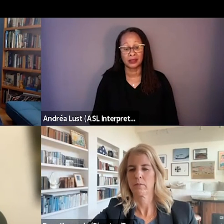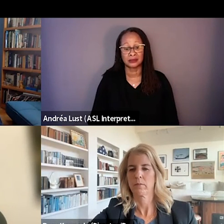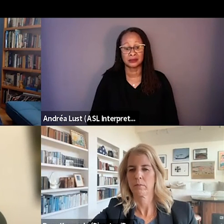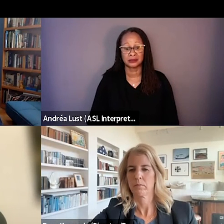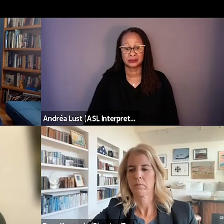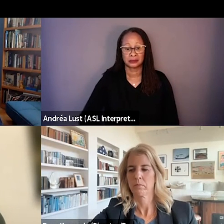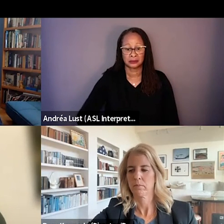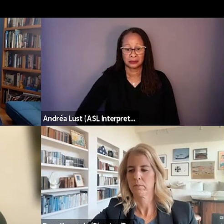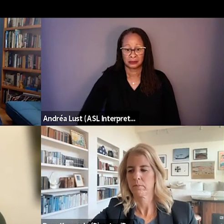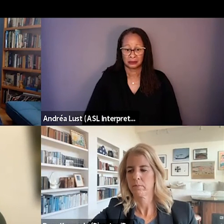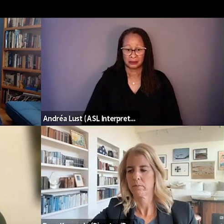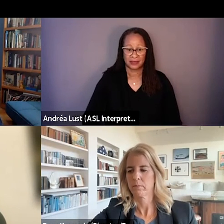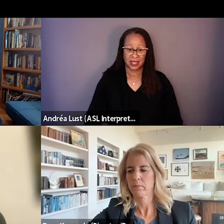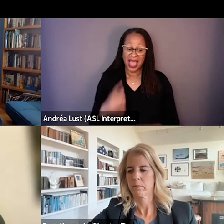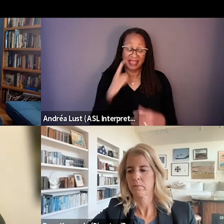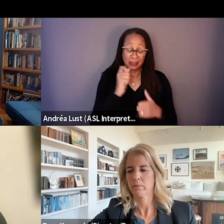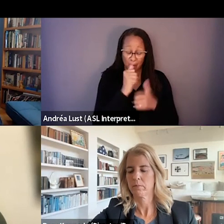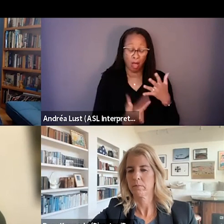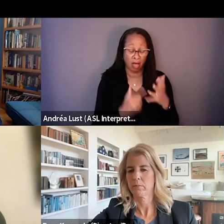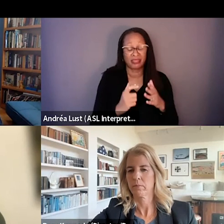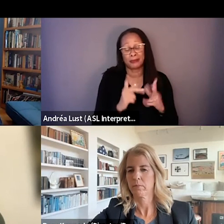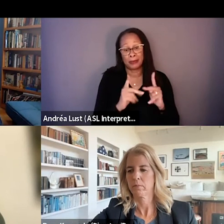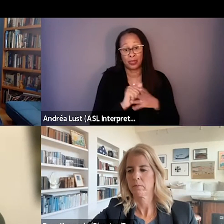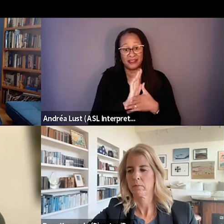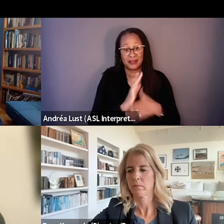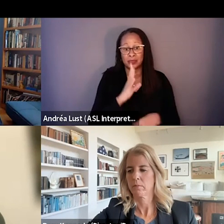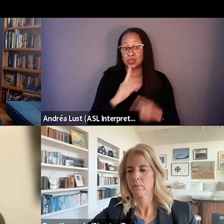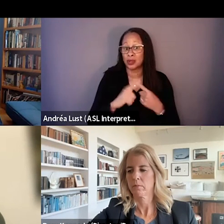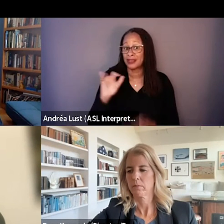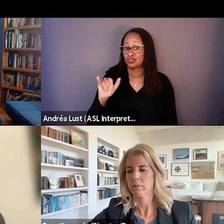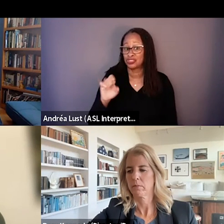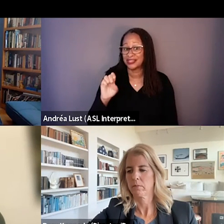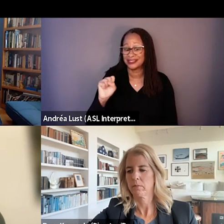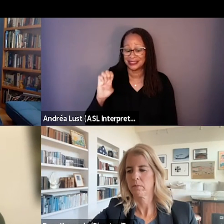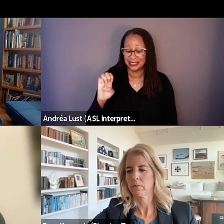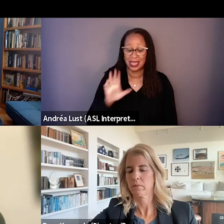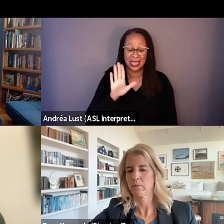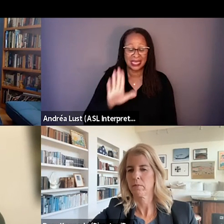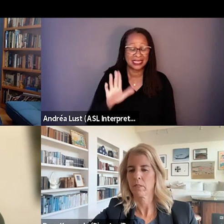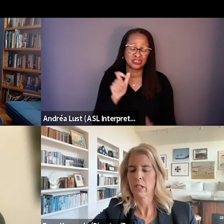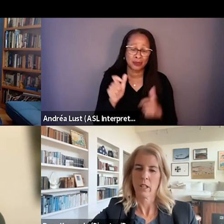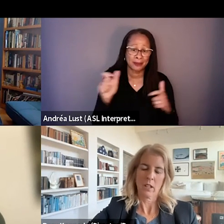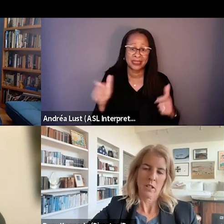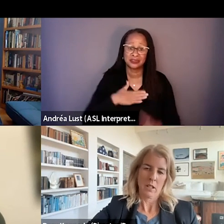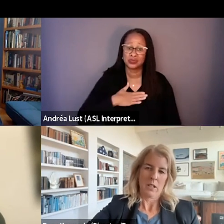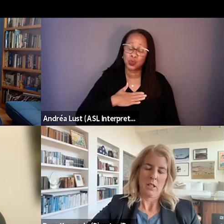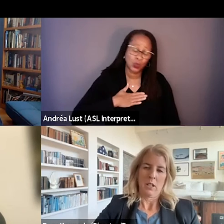about Jesse, I think about all of them, but, you know, we've talked about Jesse and I think just his tremendous